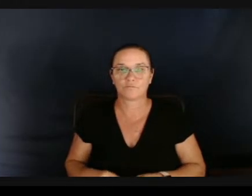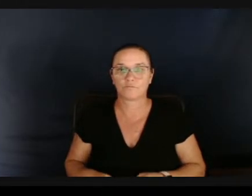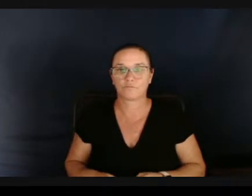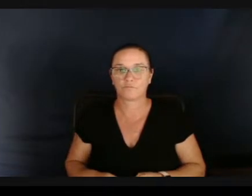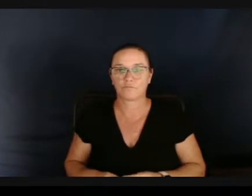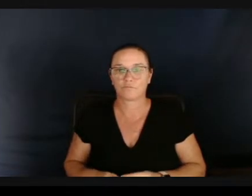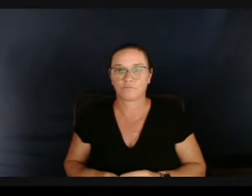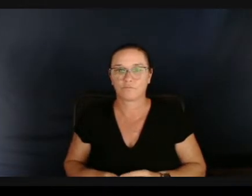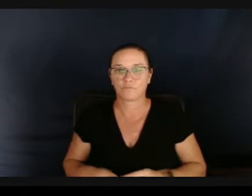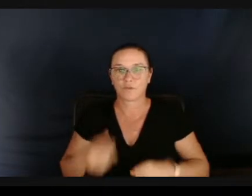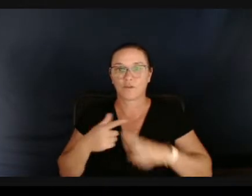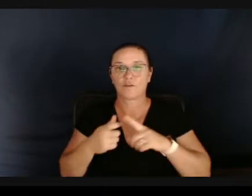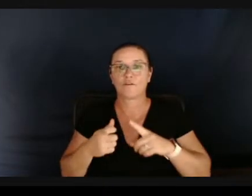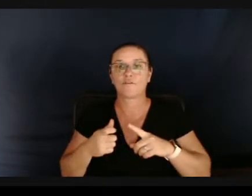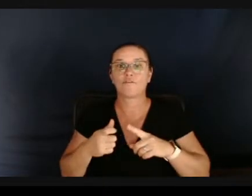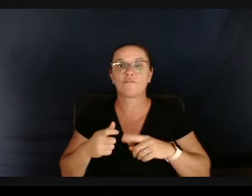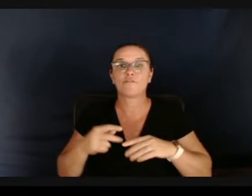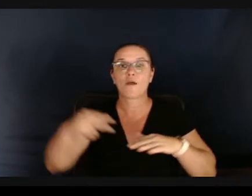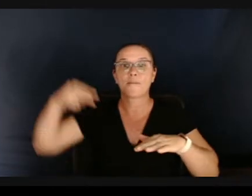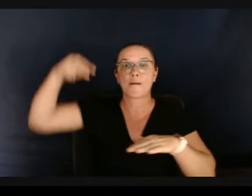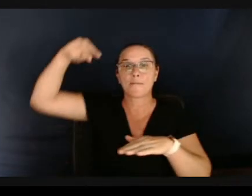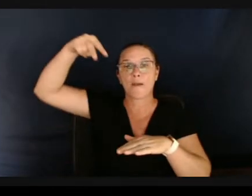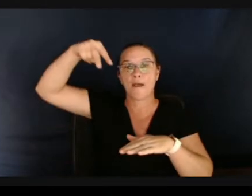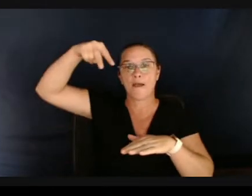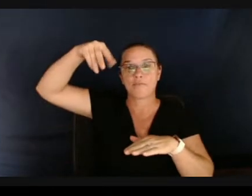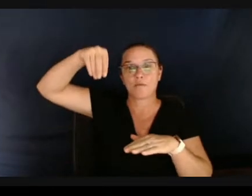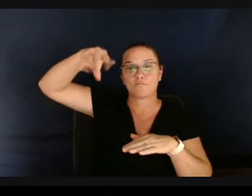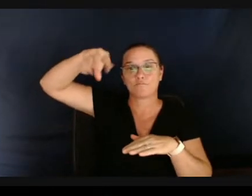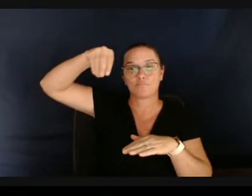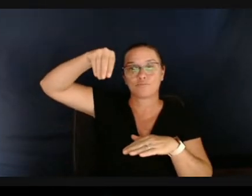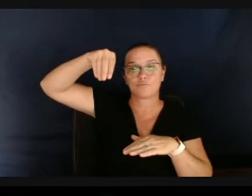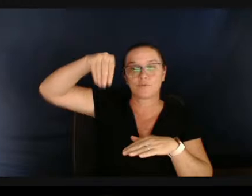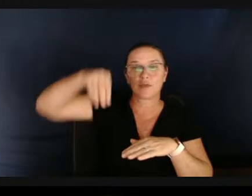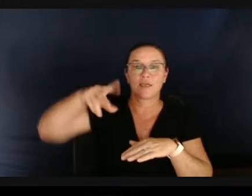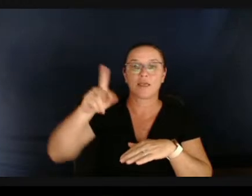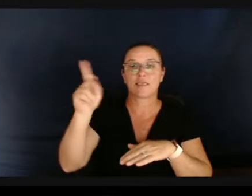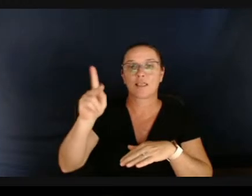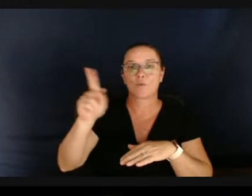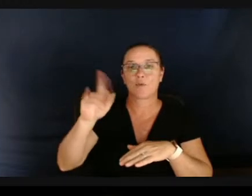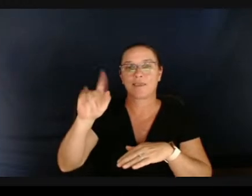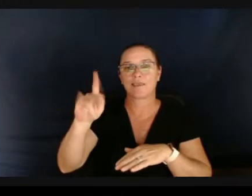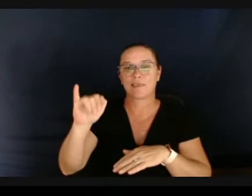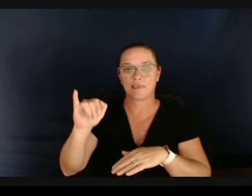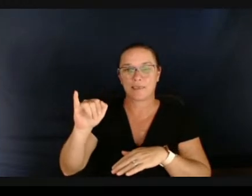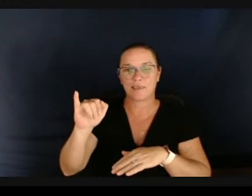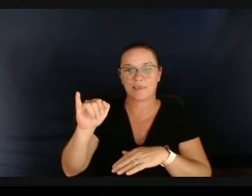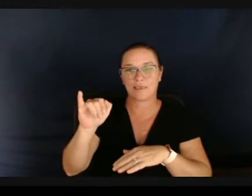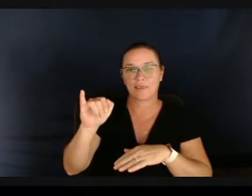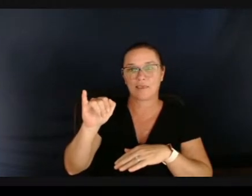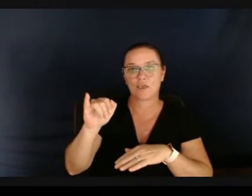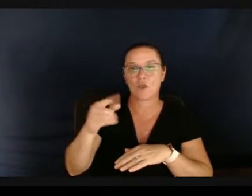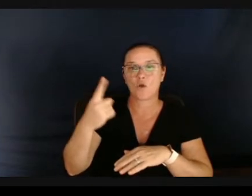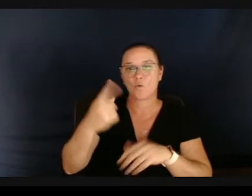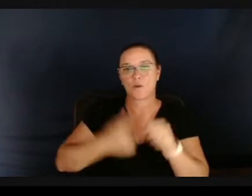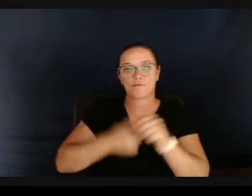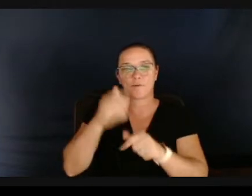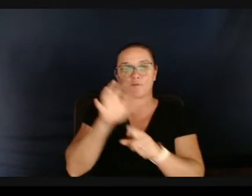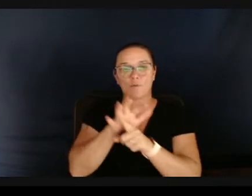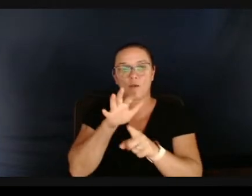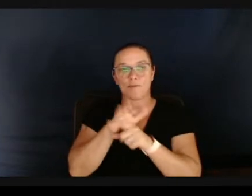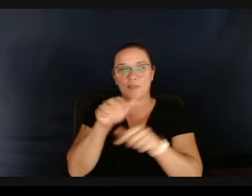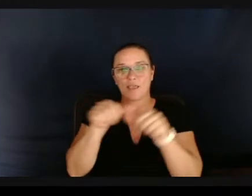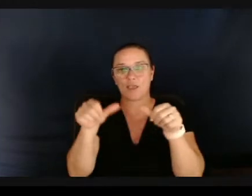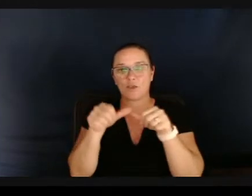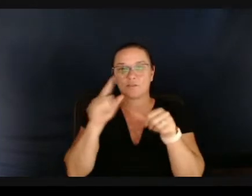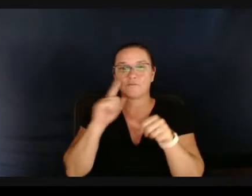And from above, since they're flying around during a pause, they snapped this image of Kilauea Iki. Kilauea Iki, one of the most popular hiking trails in Hawaii